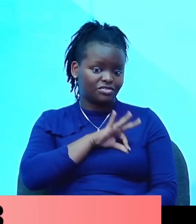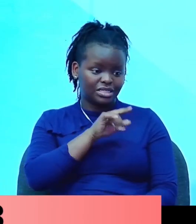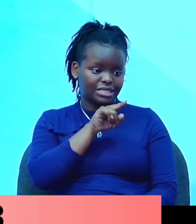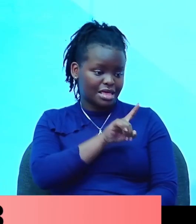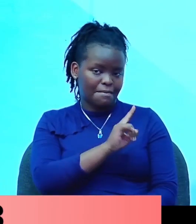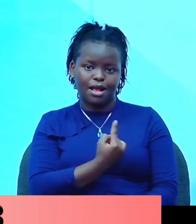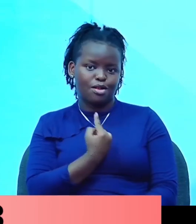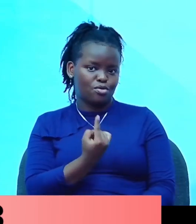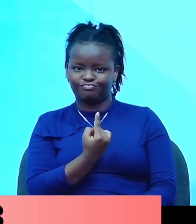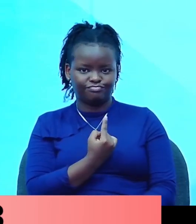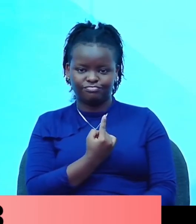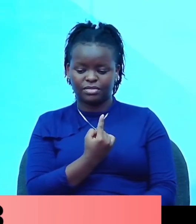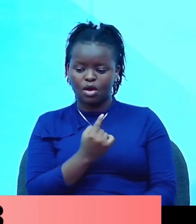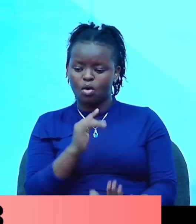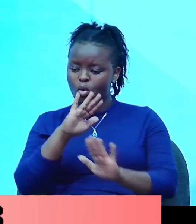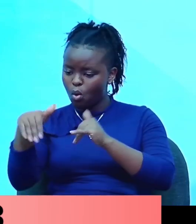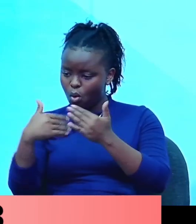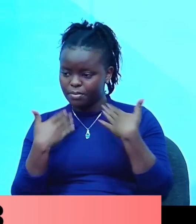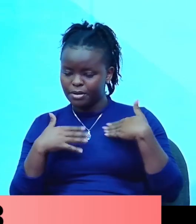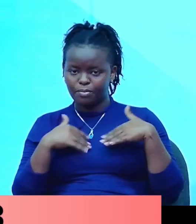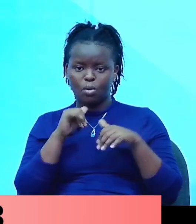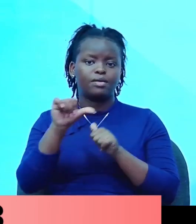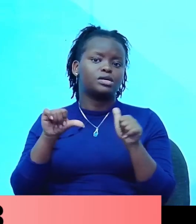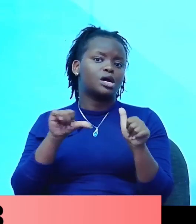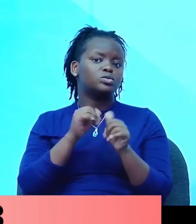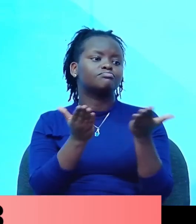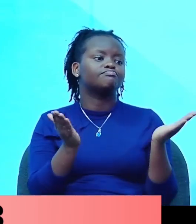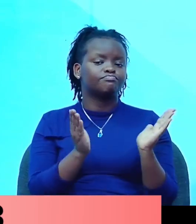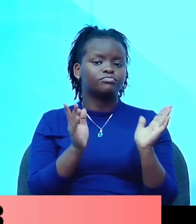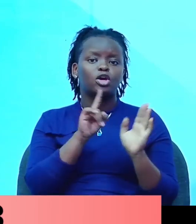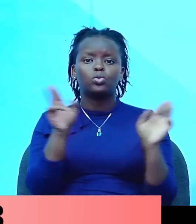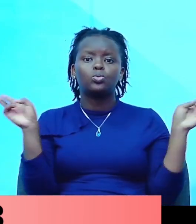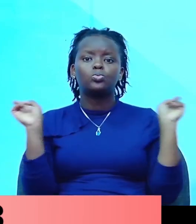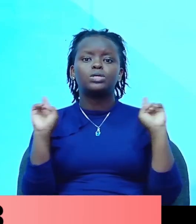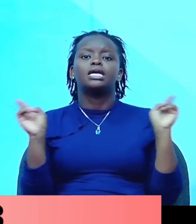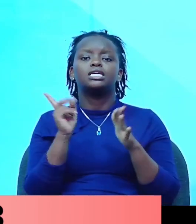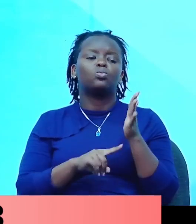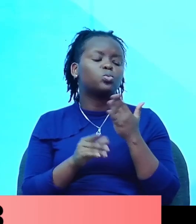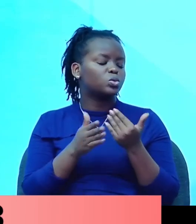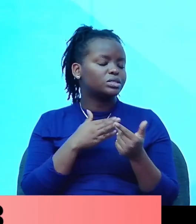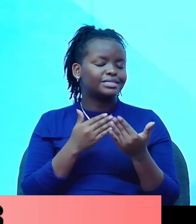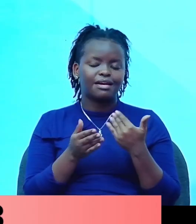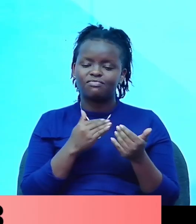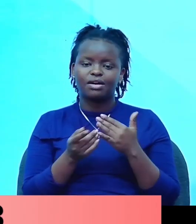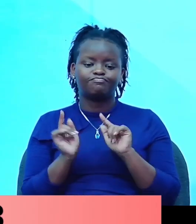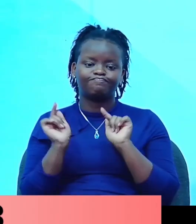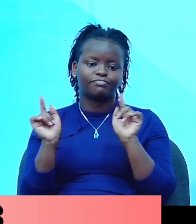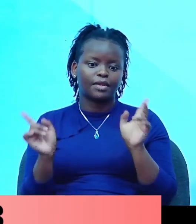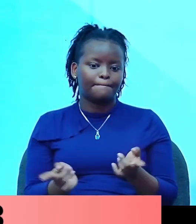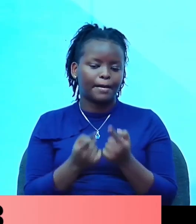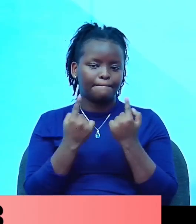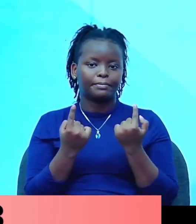them, because it means you're ready. You're ready for whatever situation that comes in, because you're